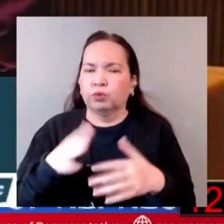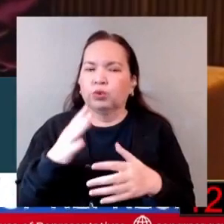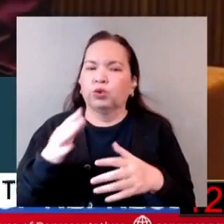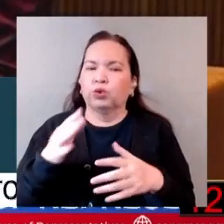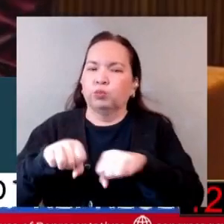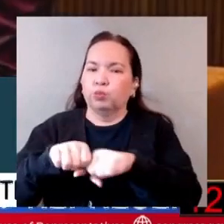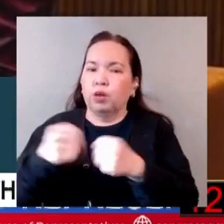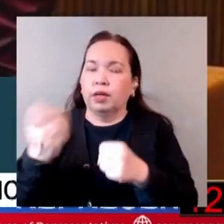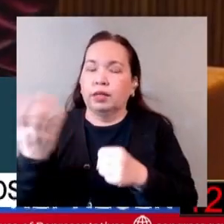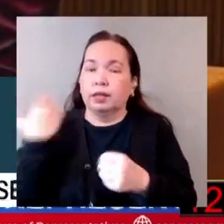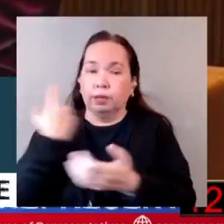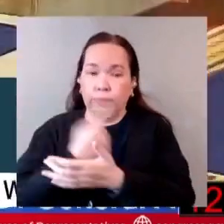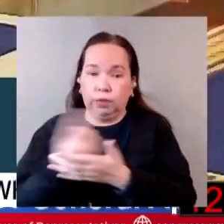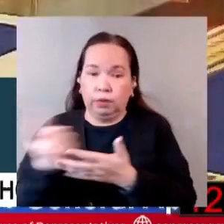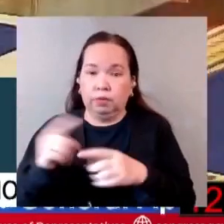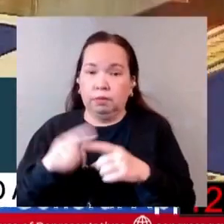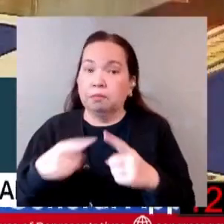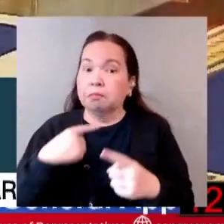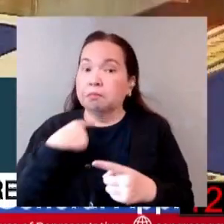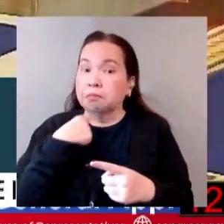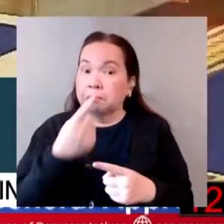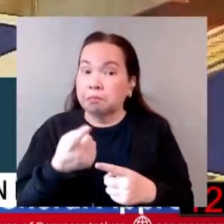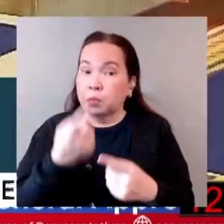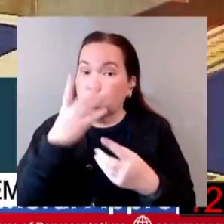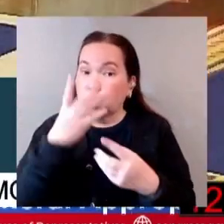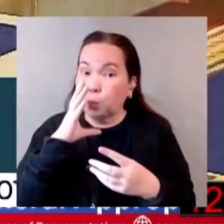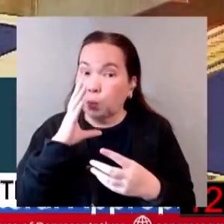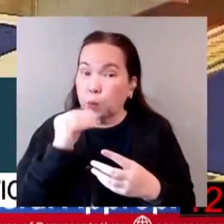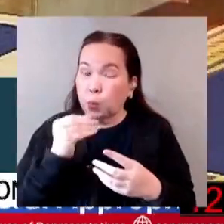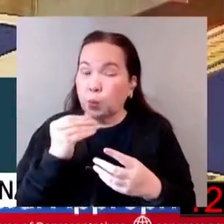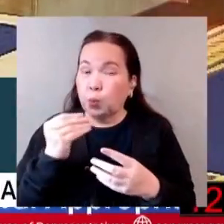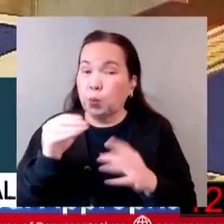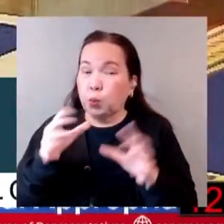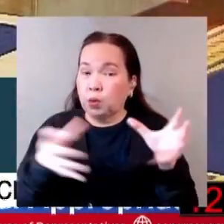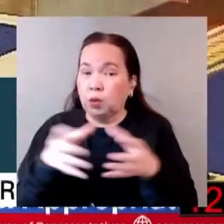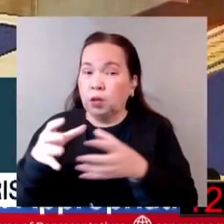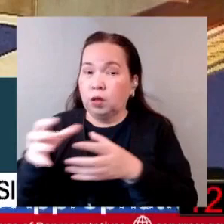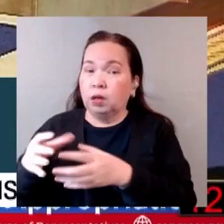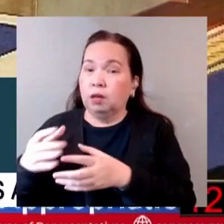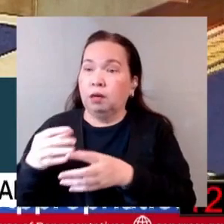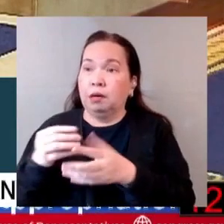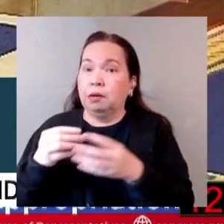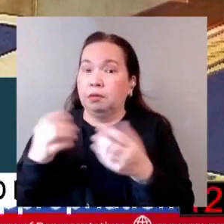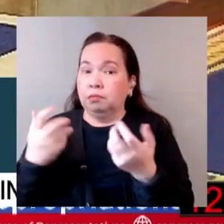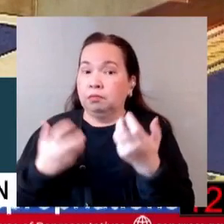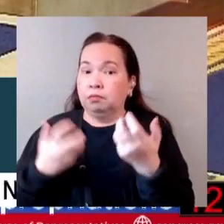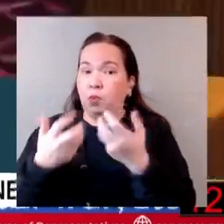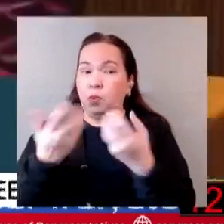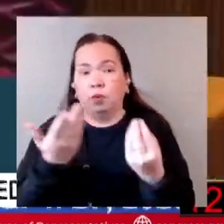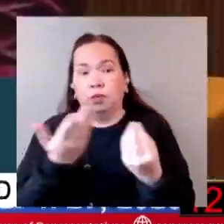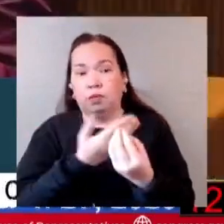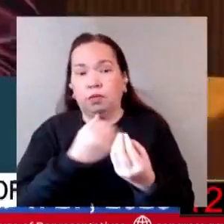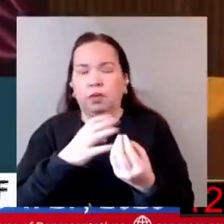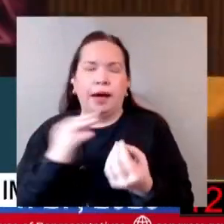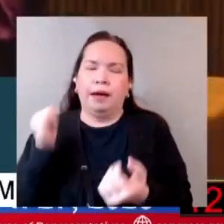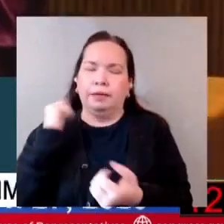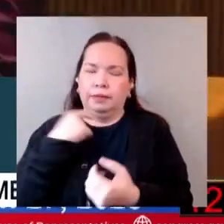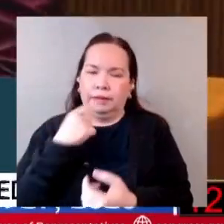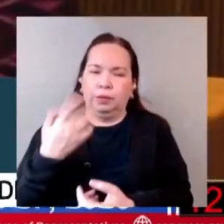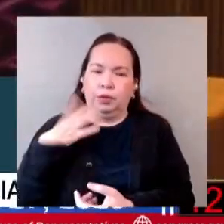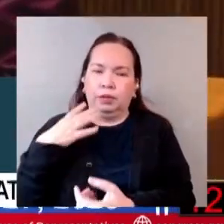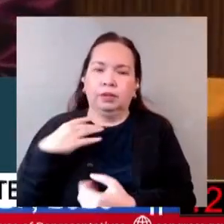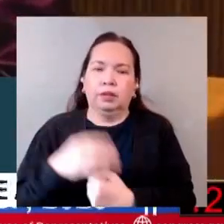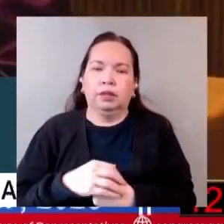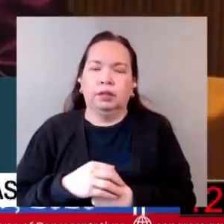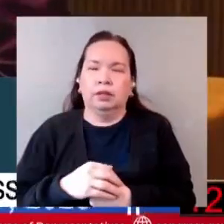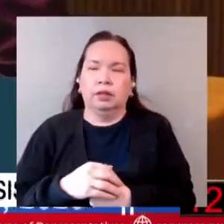but she refused to say which agencies will see their surveillance funds either slashed or reduced. Garin admits, though,